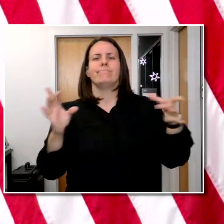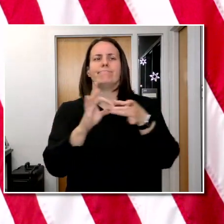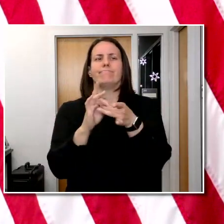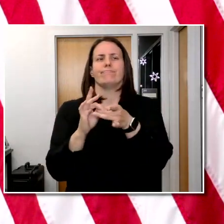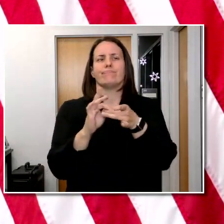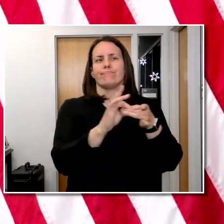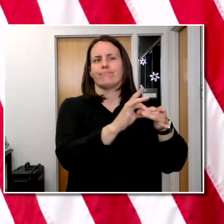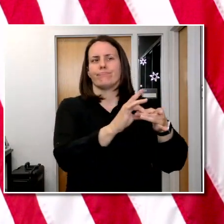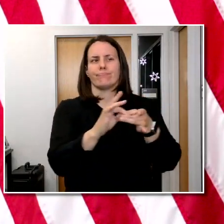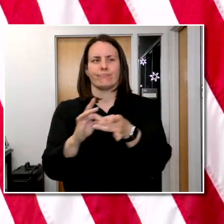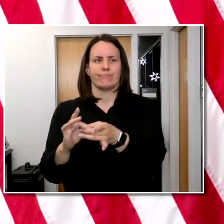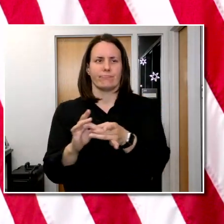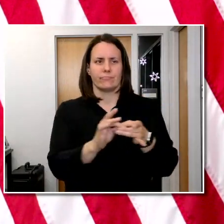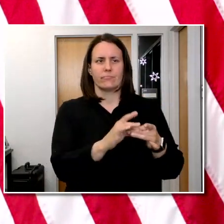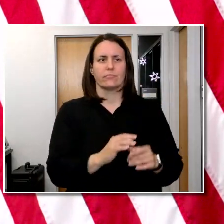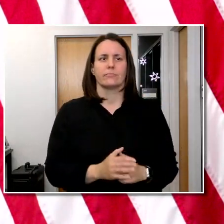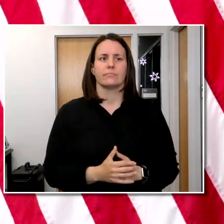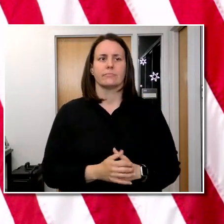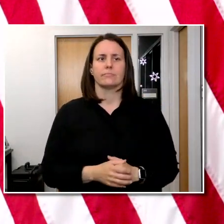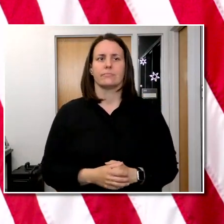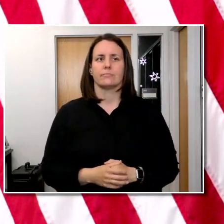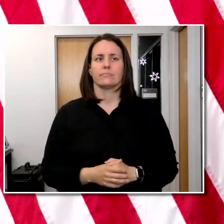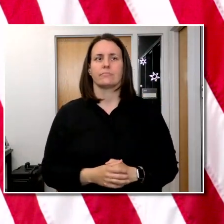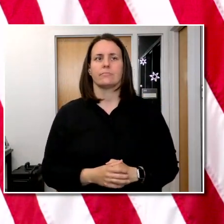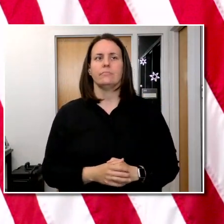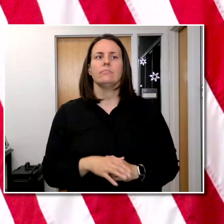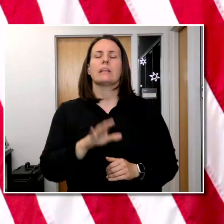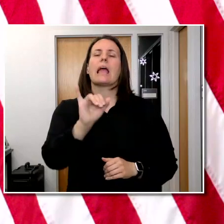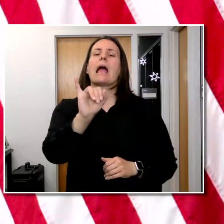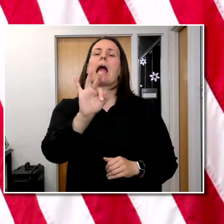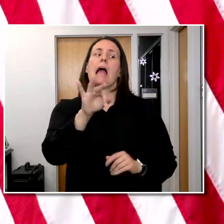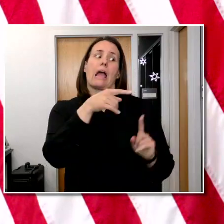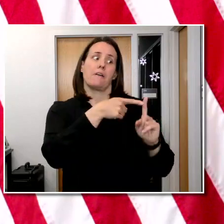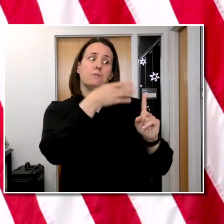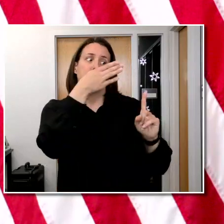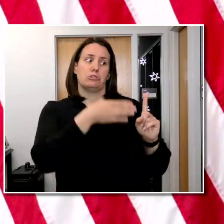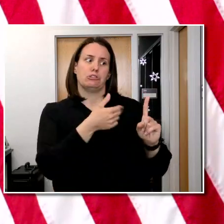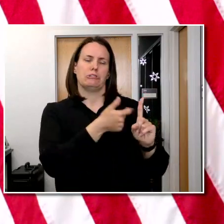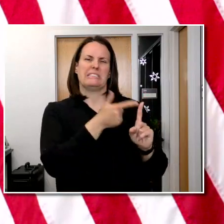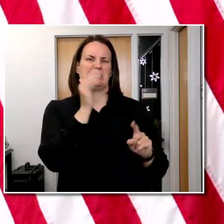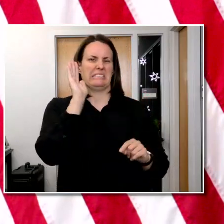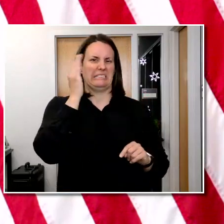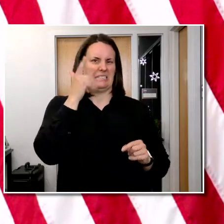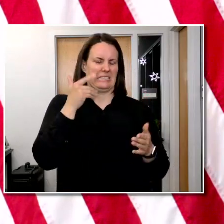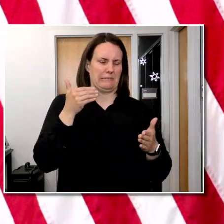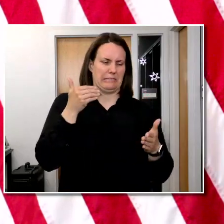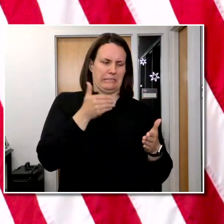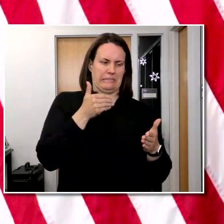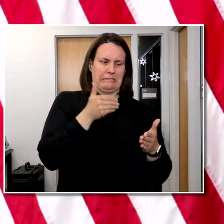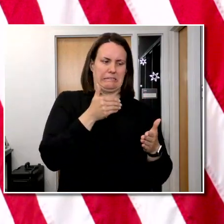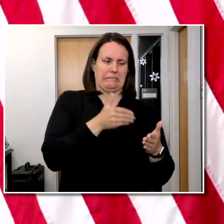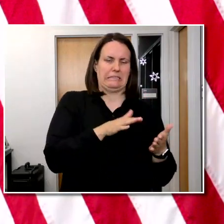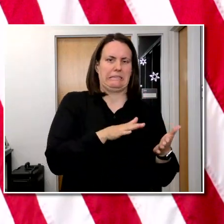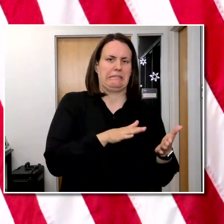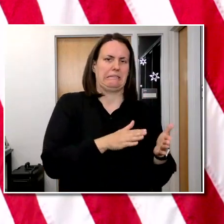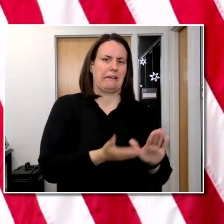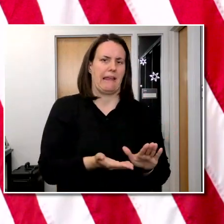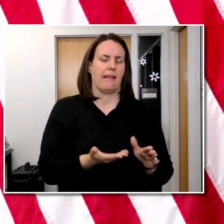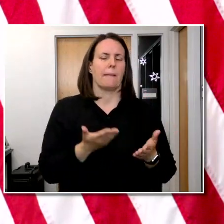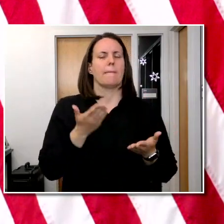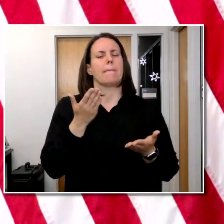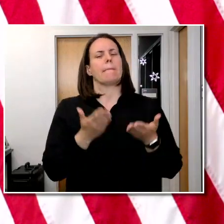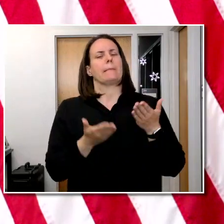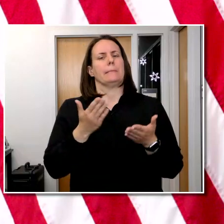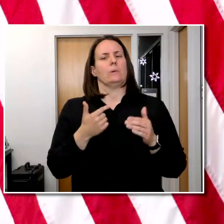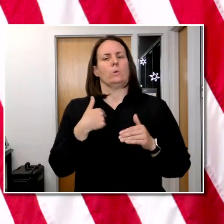made to be with a family member. And so it is something we'll have to continue to